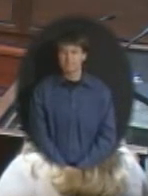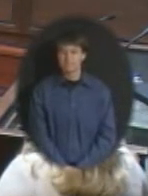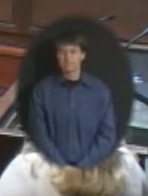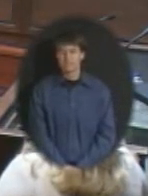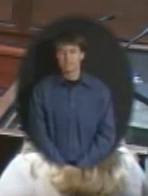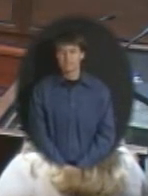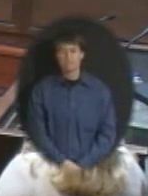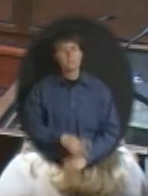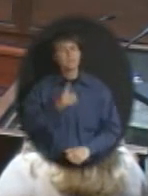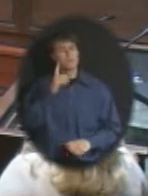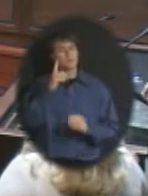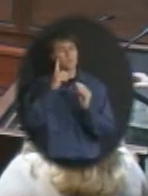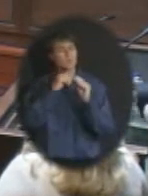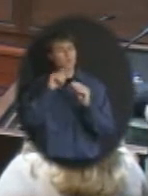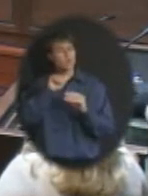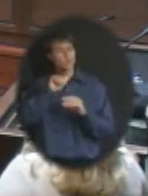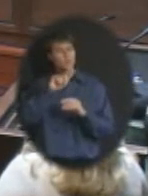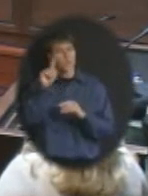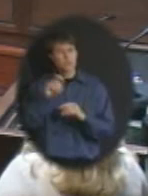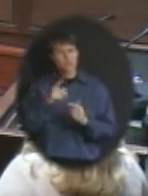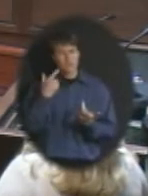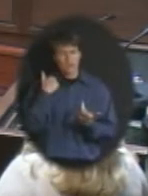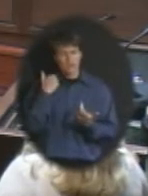I had one other question. The